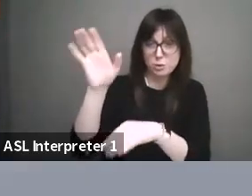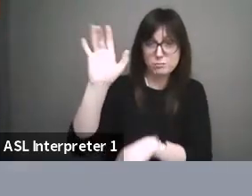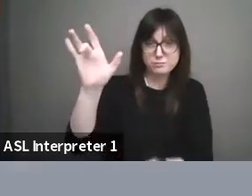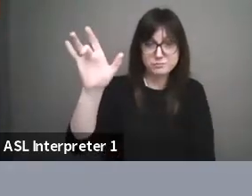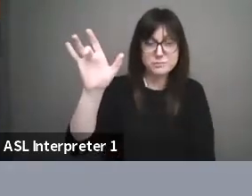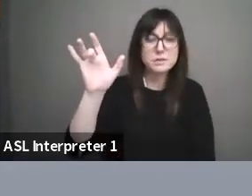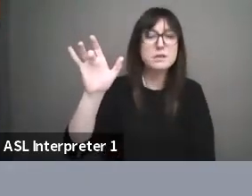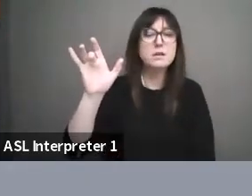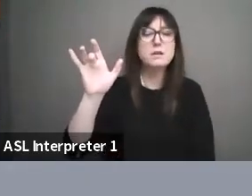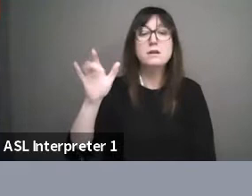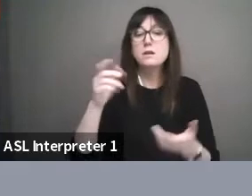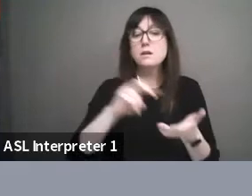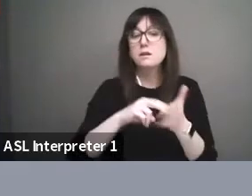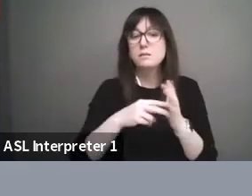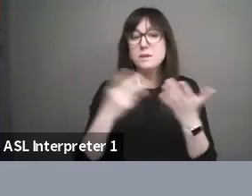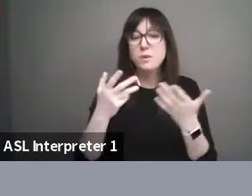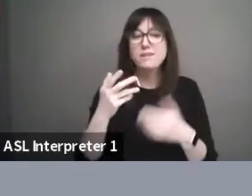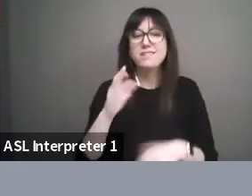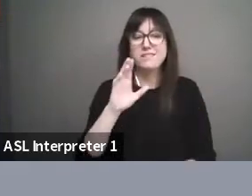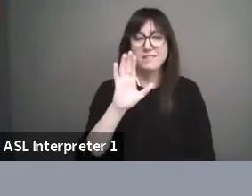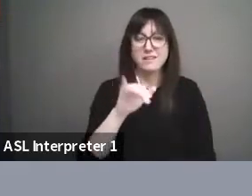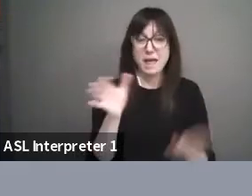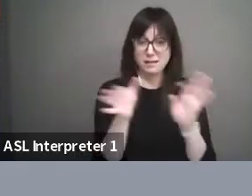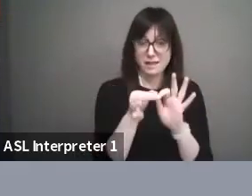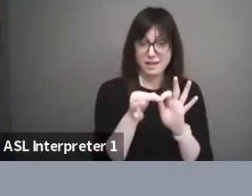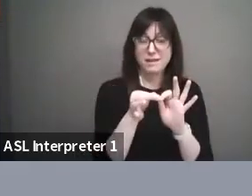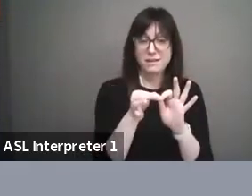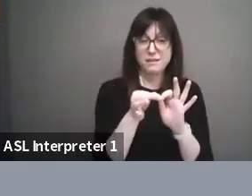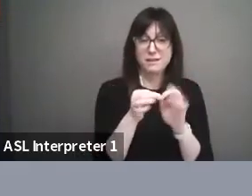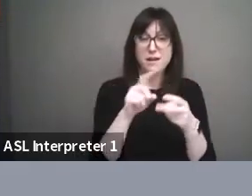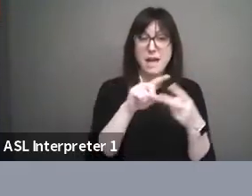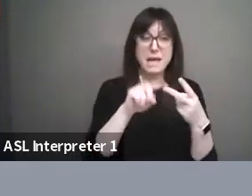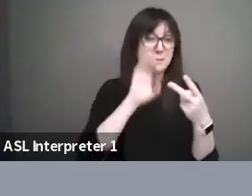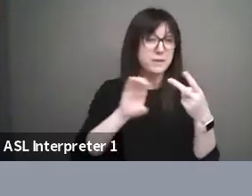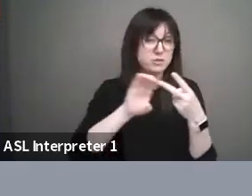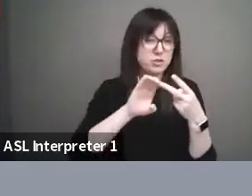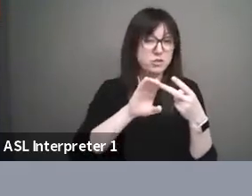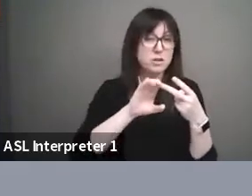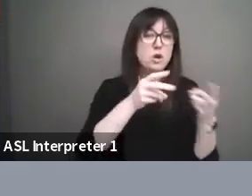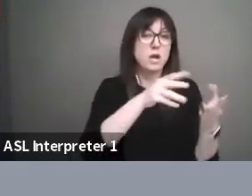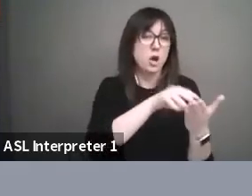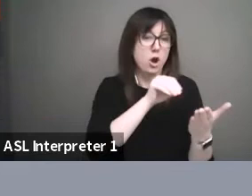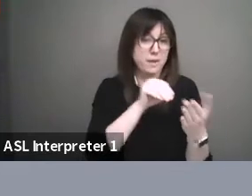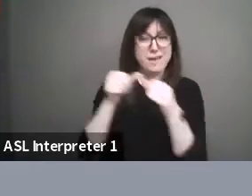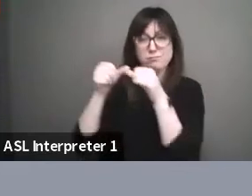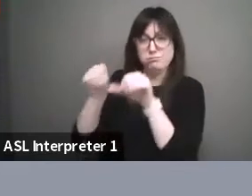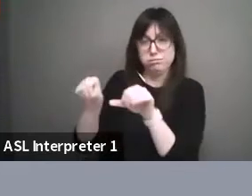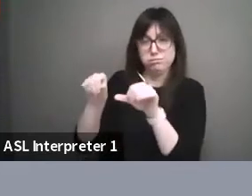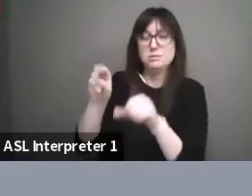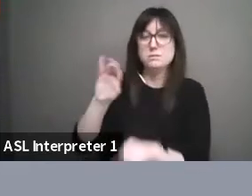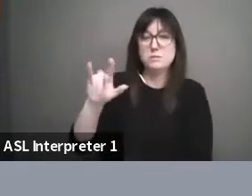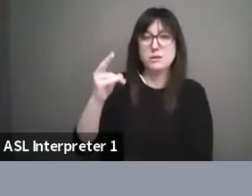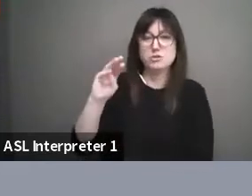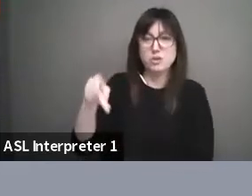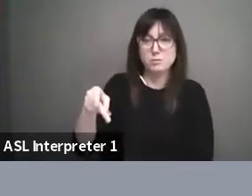what happens is that we can copy link and thumbnail and we can paste this in MailChimp. So for free, you can do